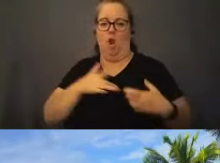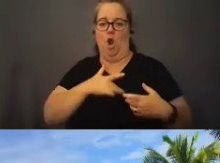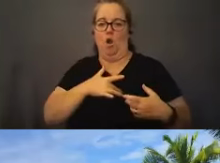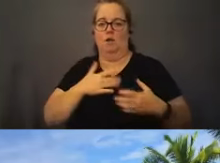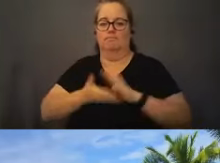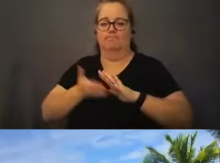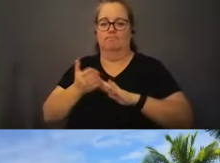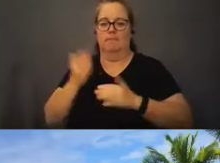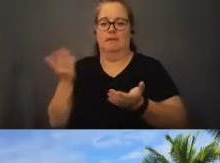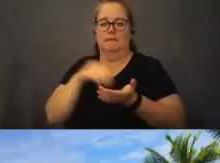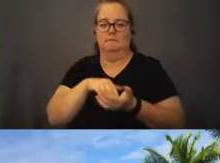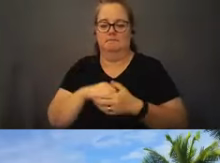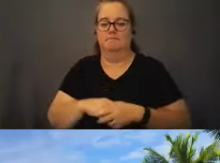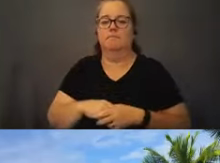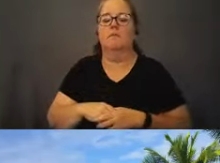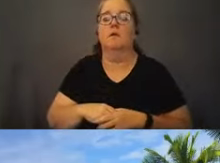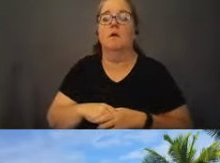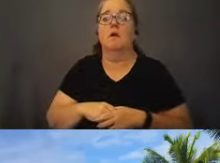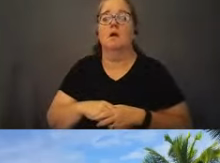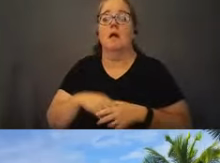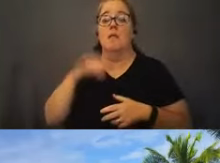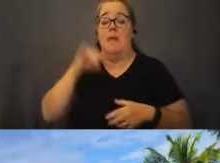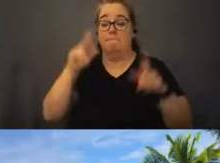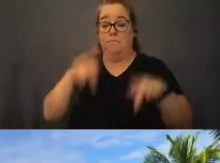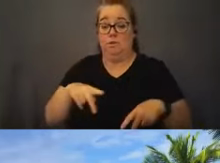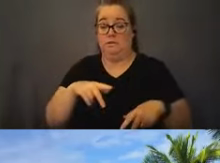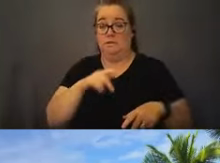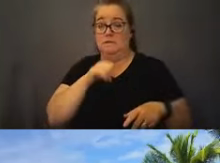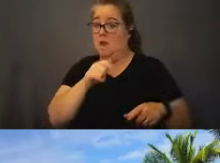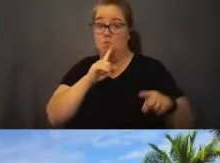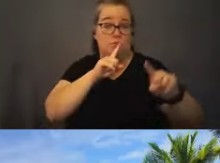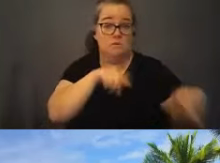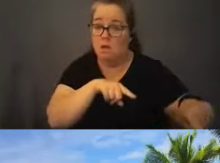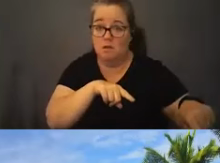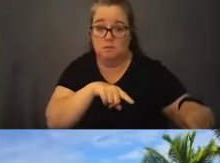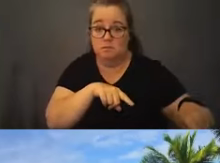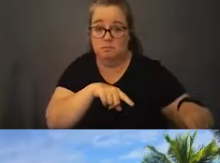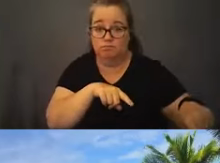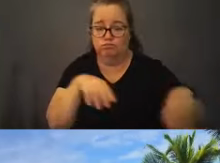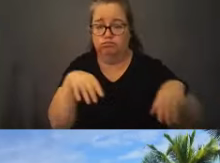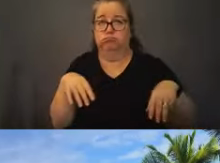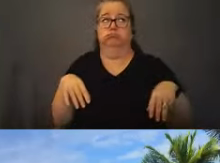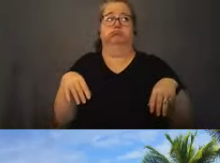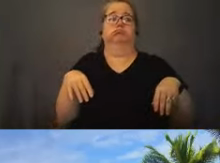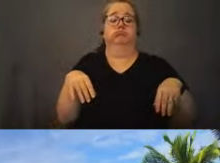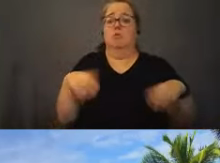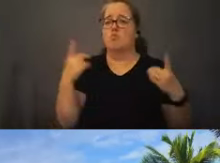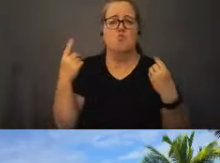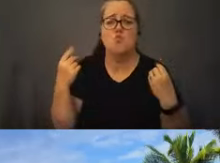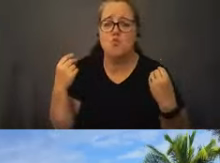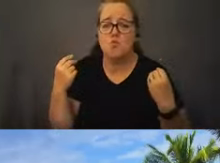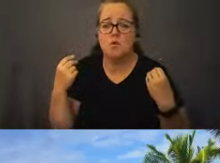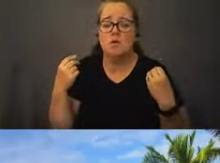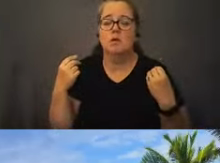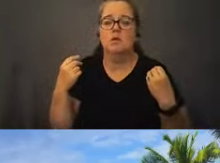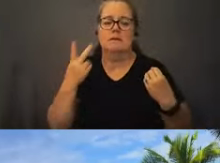So we've decided they are unconscious, they are not responding, and now we need to see if they are